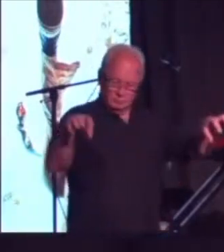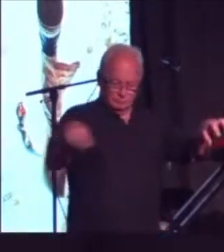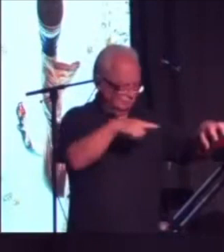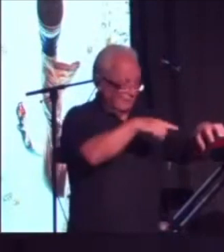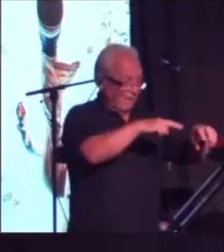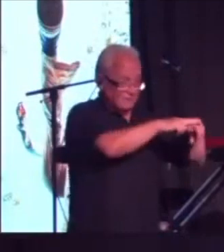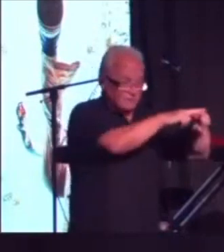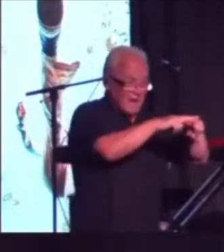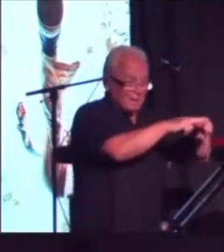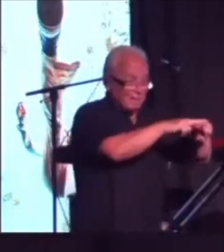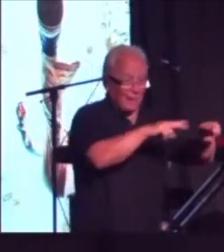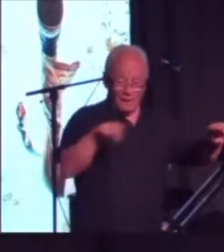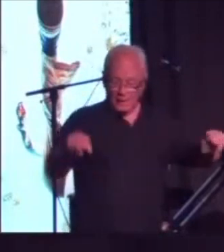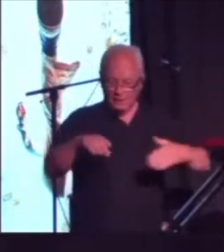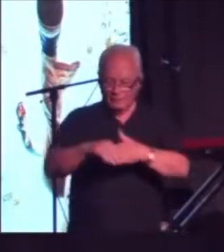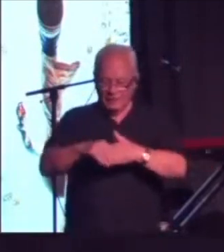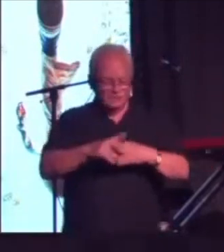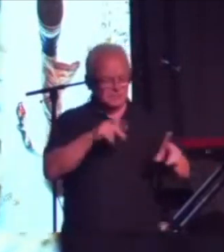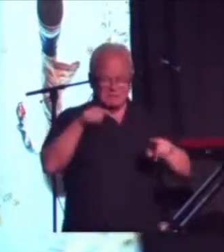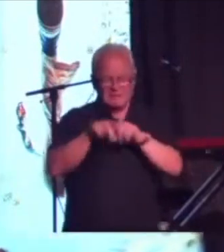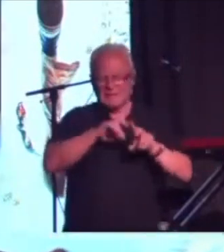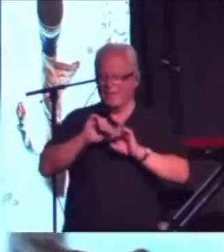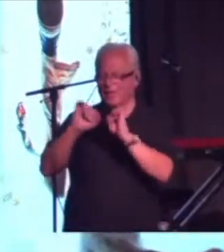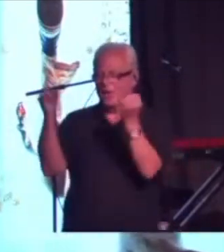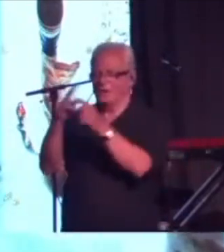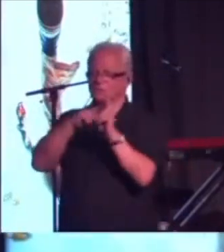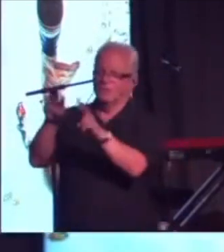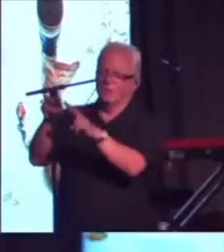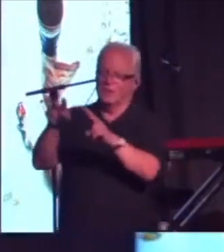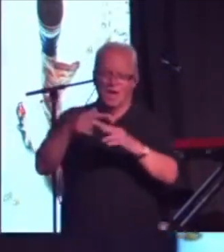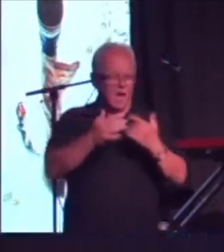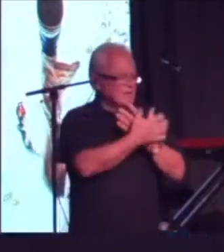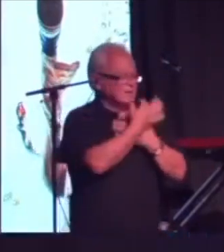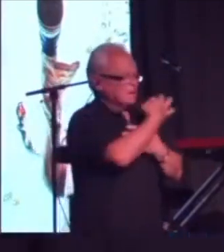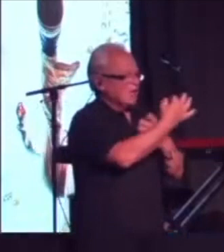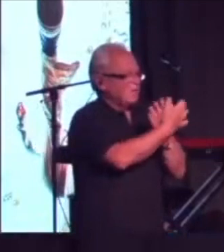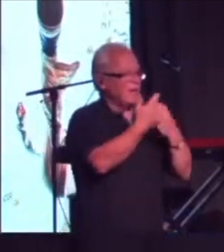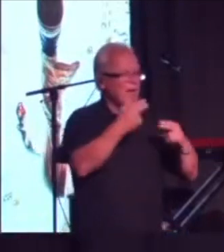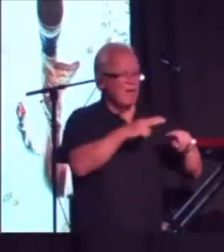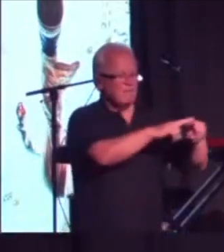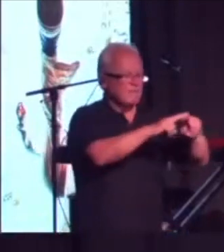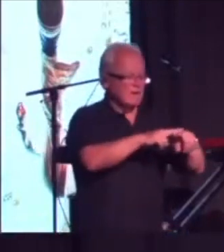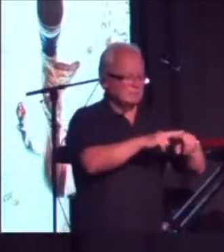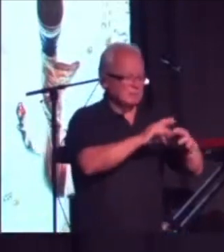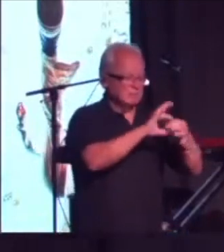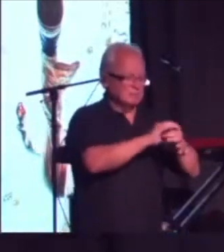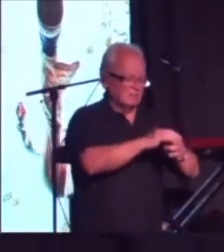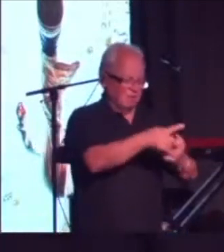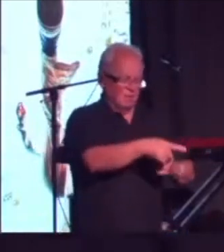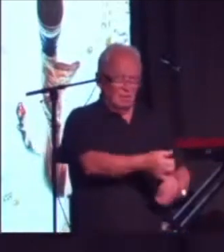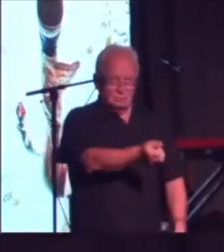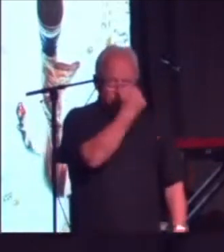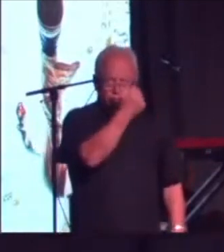How many, and especially over here, don't look at anybody beside you, because I know this is a lovely day, but how many people's family members just do their head in?